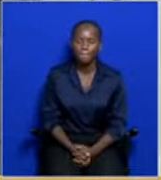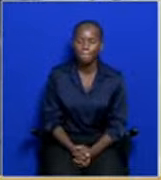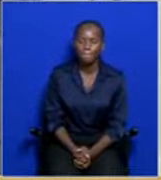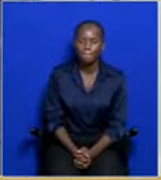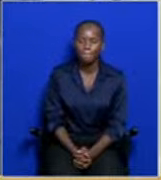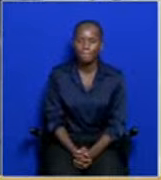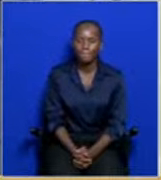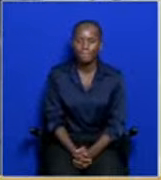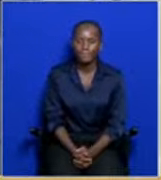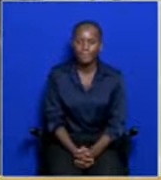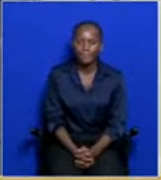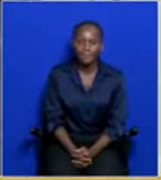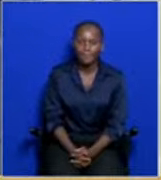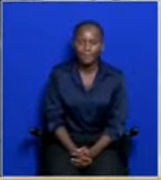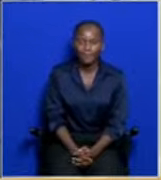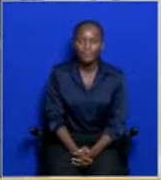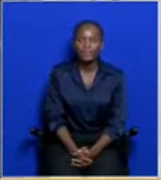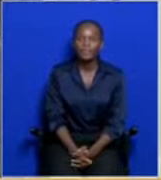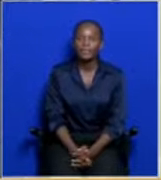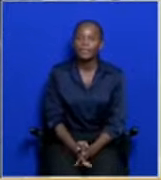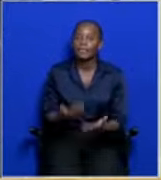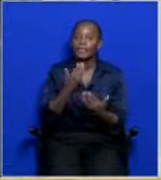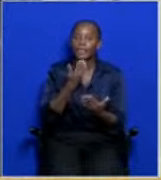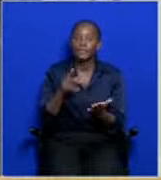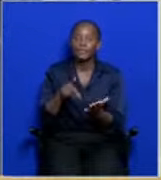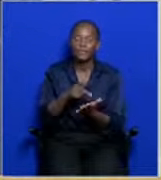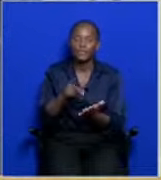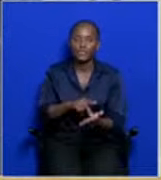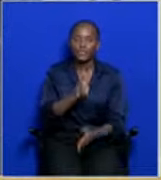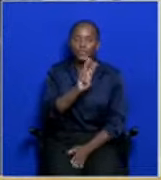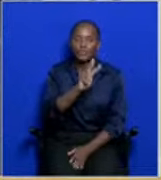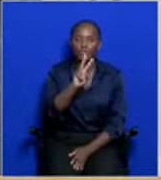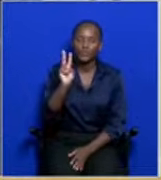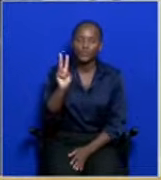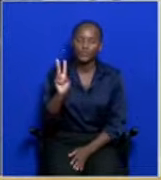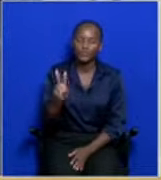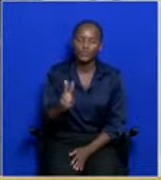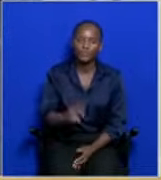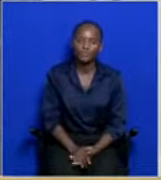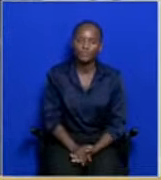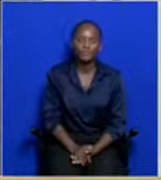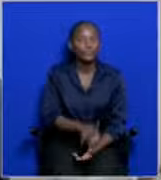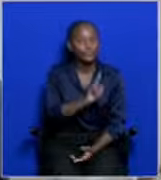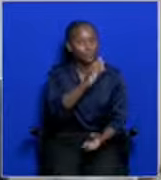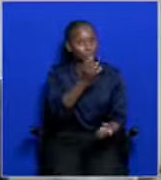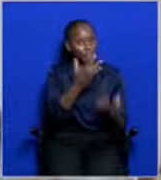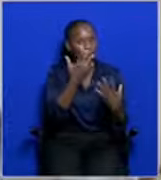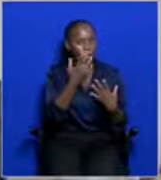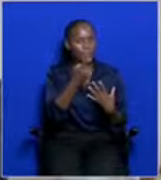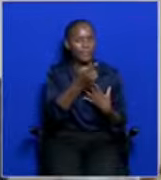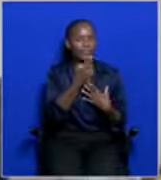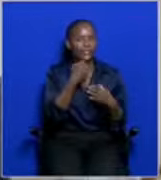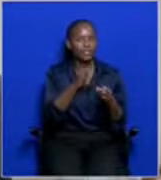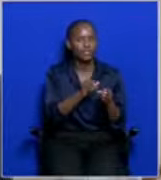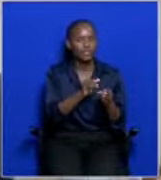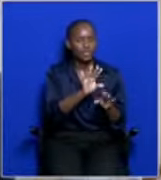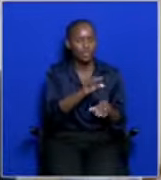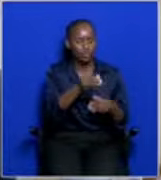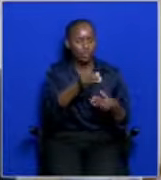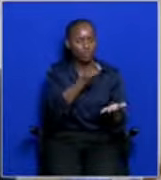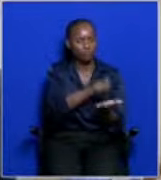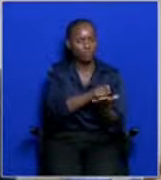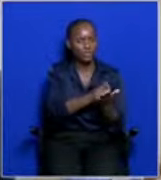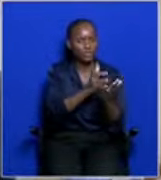I'd referred us to page 222, and because you had informed us that the author of the document is Warrant Officer Ben.